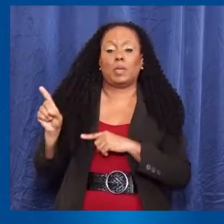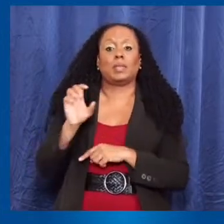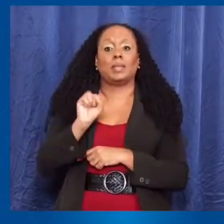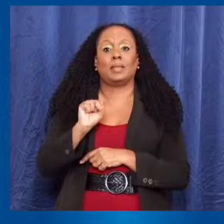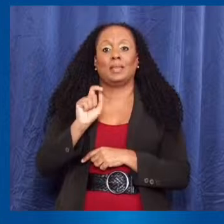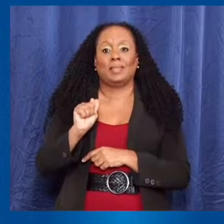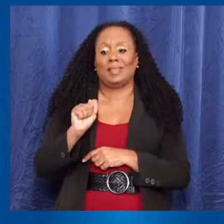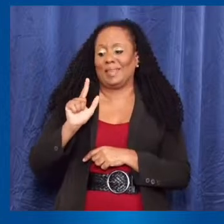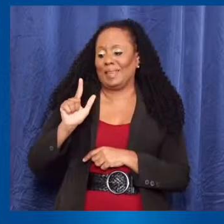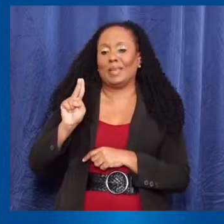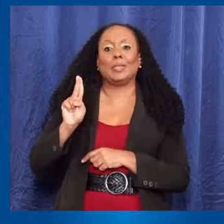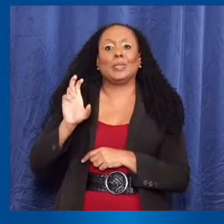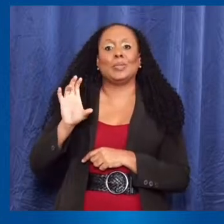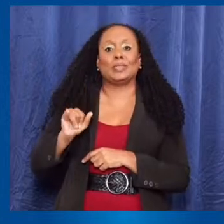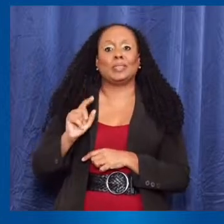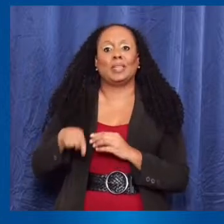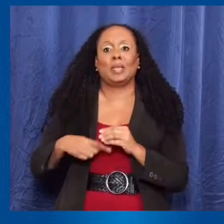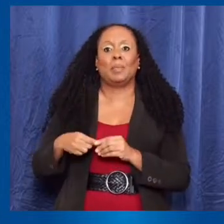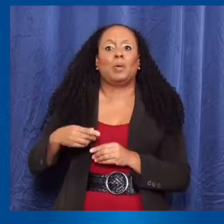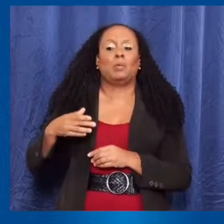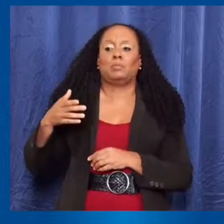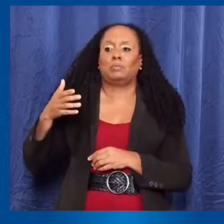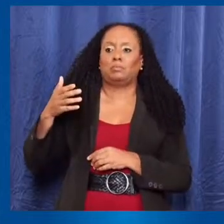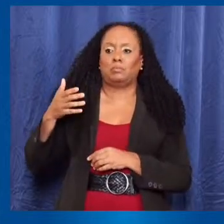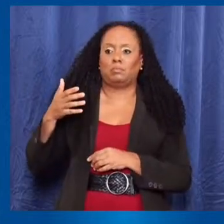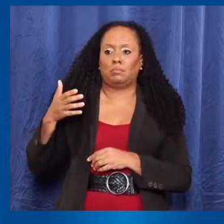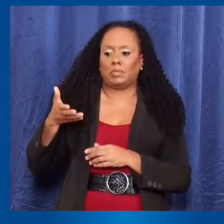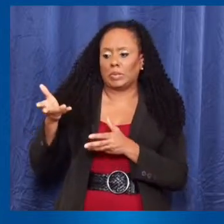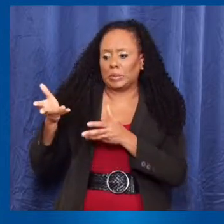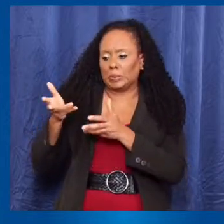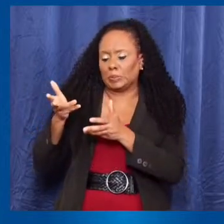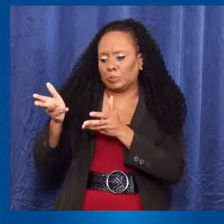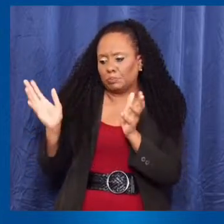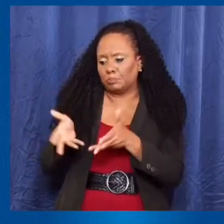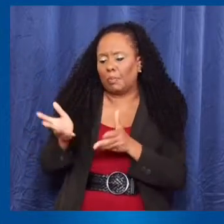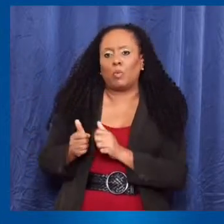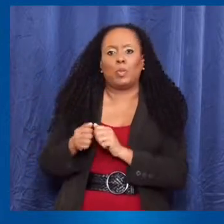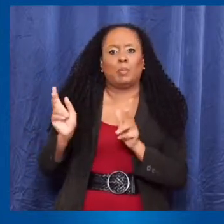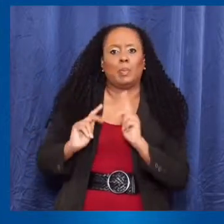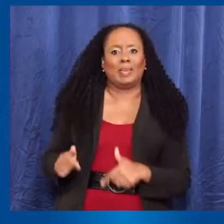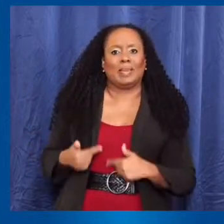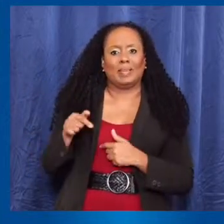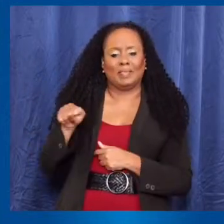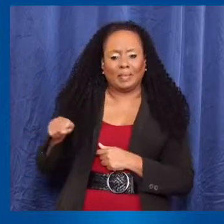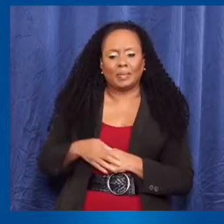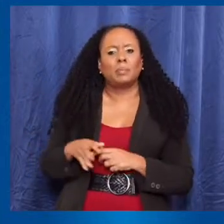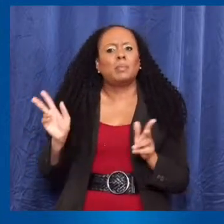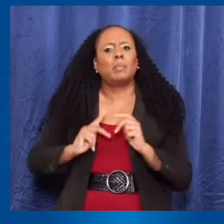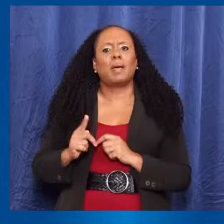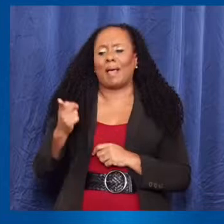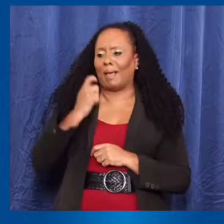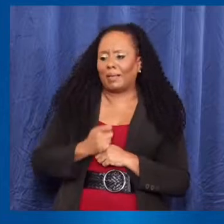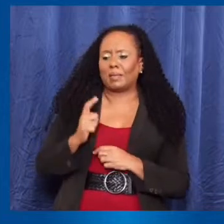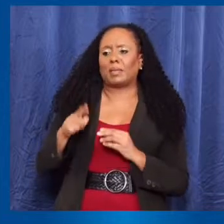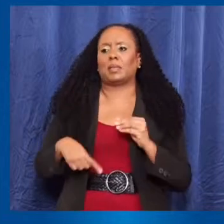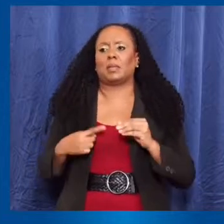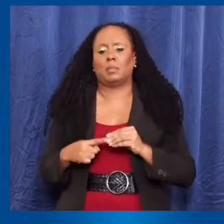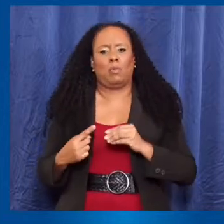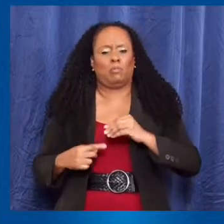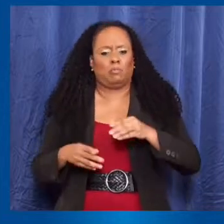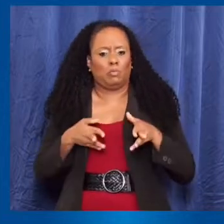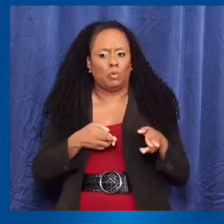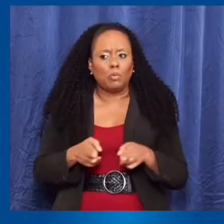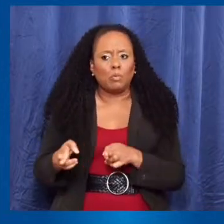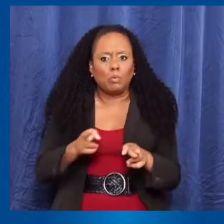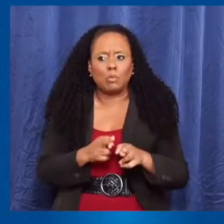after person, asked about the roads, asked about the bridges. Tree Bridge was